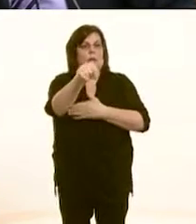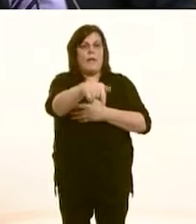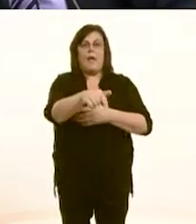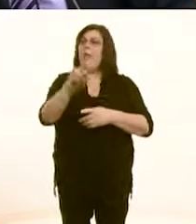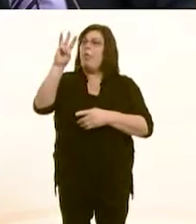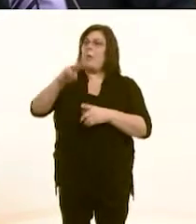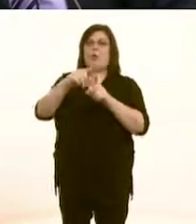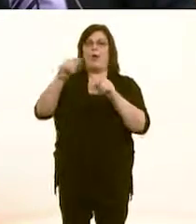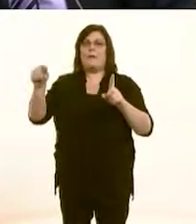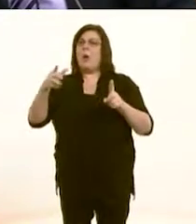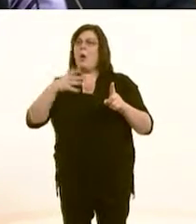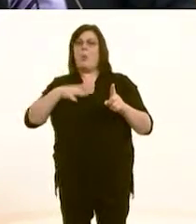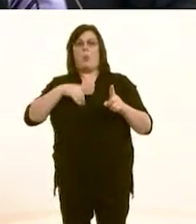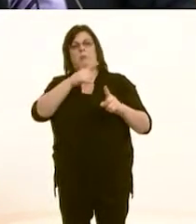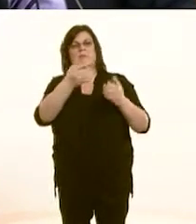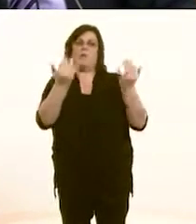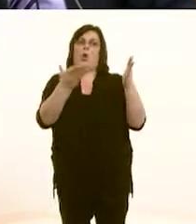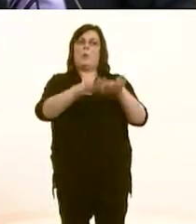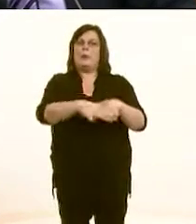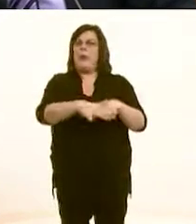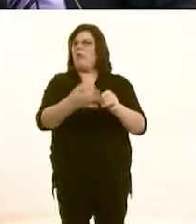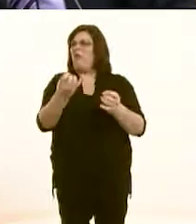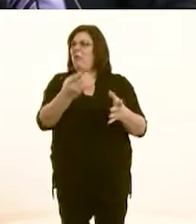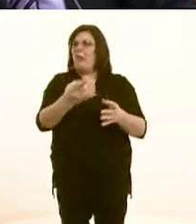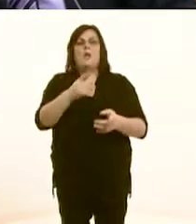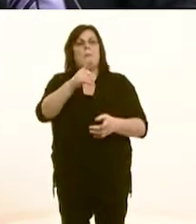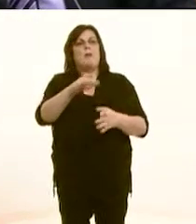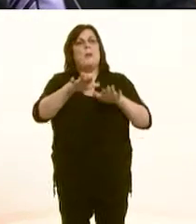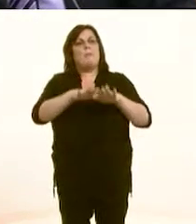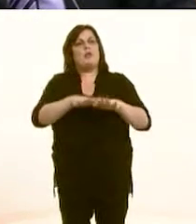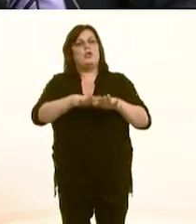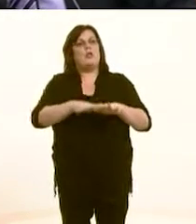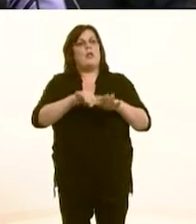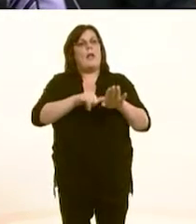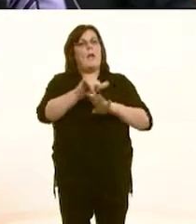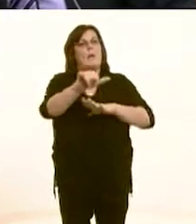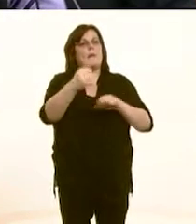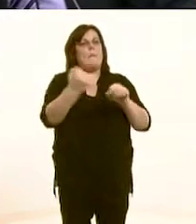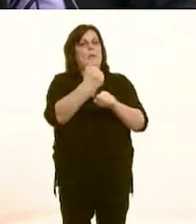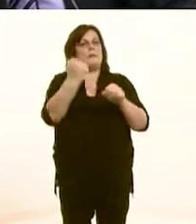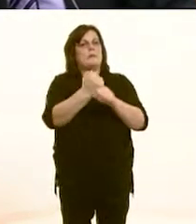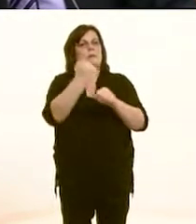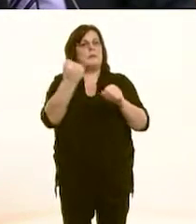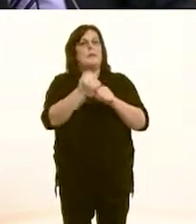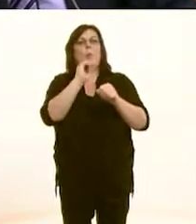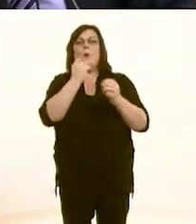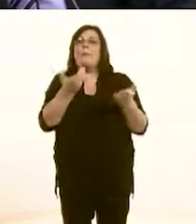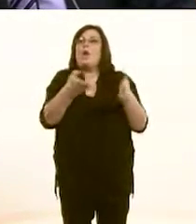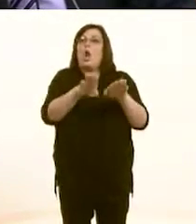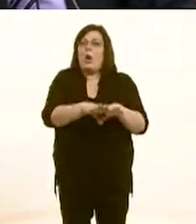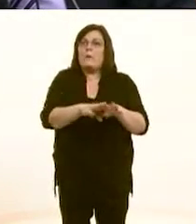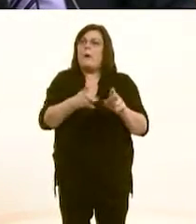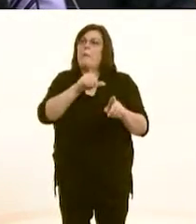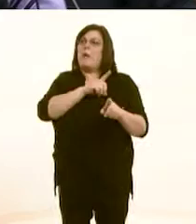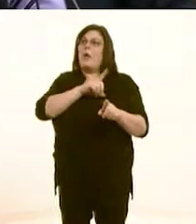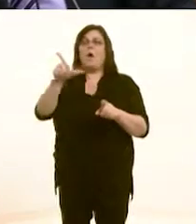would have seen that runway turned to grass. The airport closed. British Airways maintenance closed, all because of a narrow ideological problem that